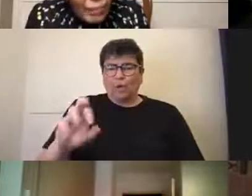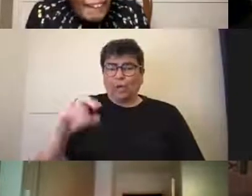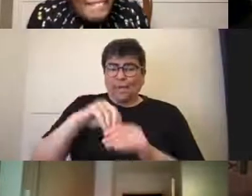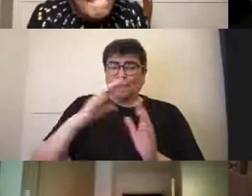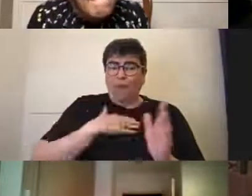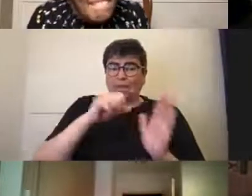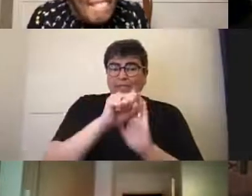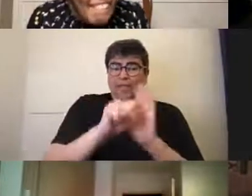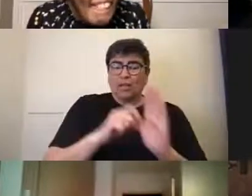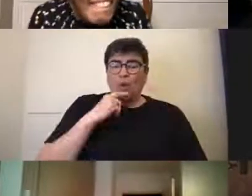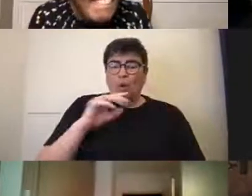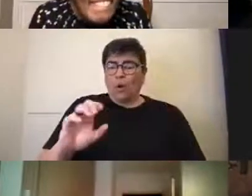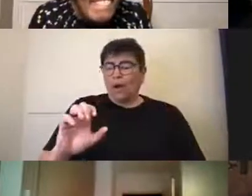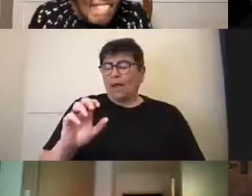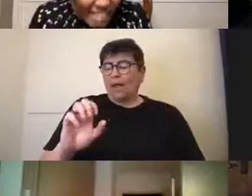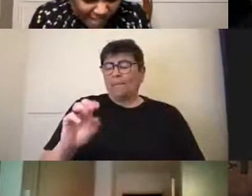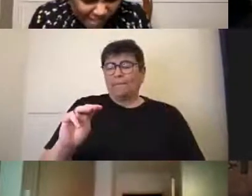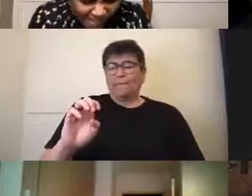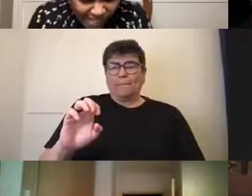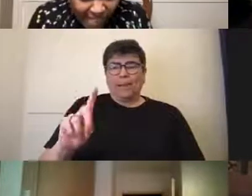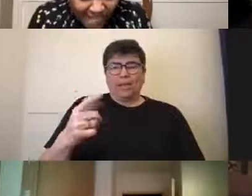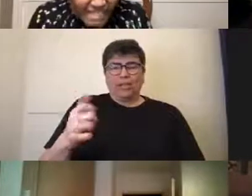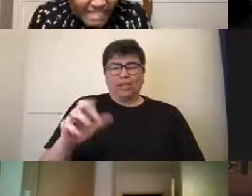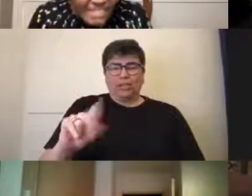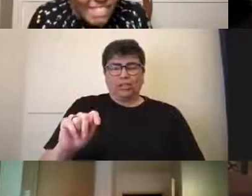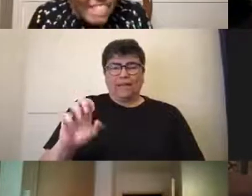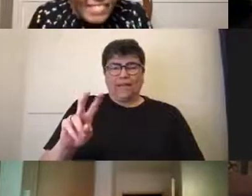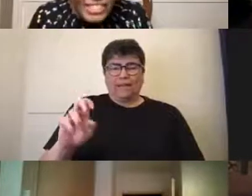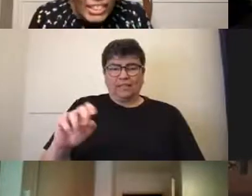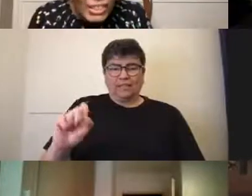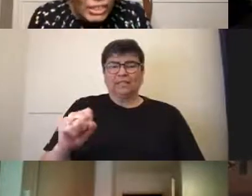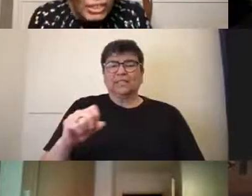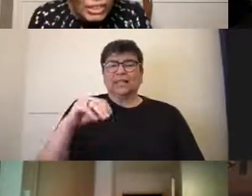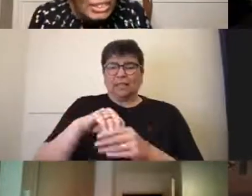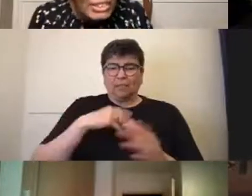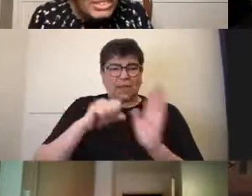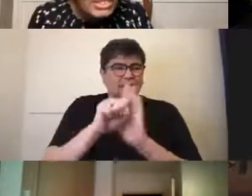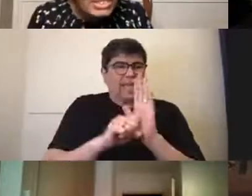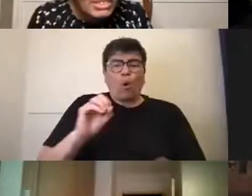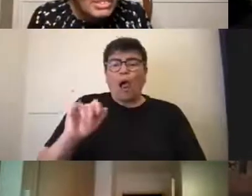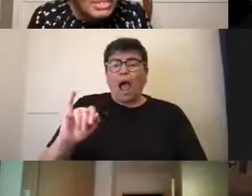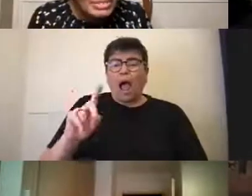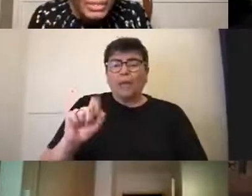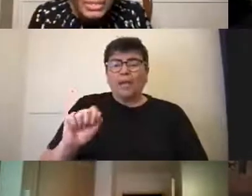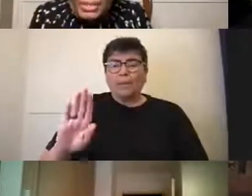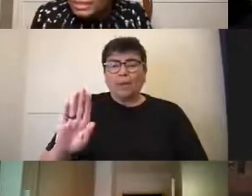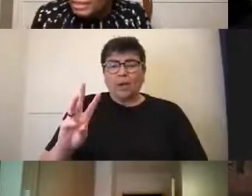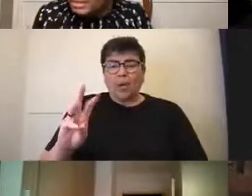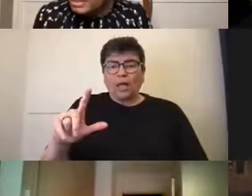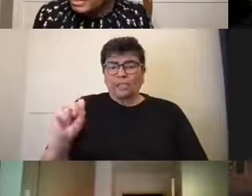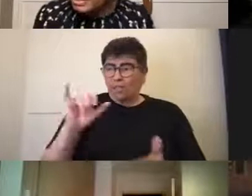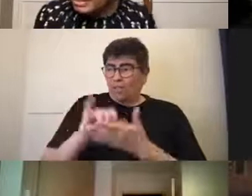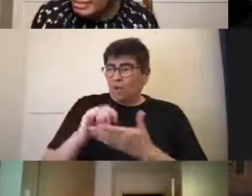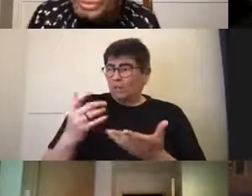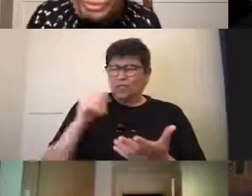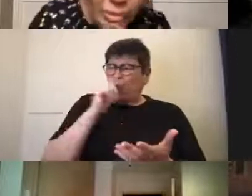about Medgar Evers in my state. You don't have to learn about Ida B. Wells in my state. And these new laws are making it even less likely that